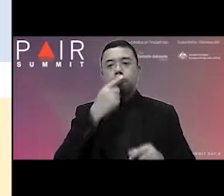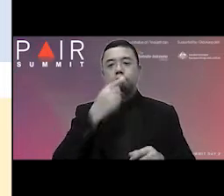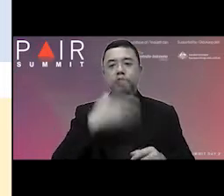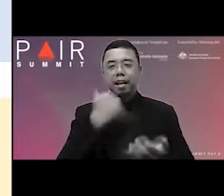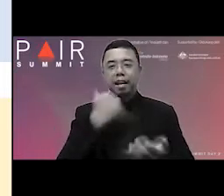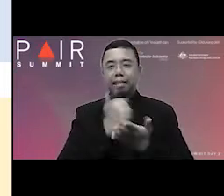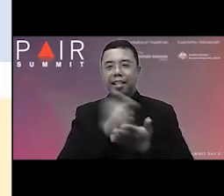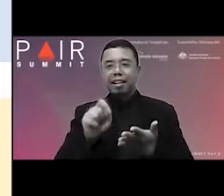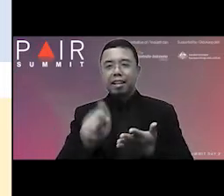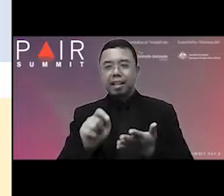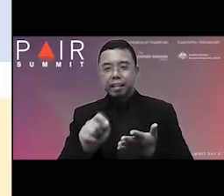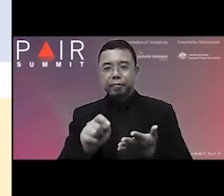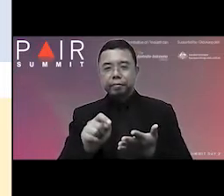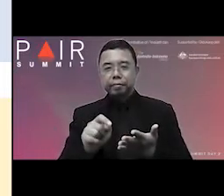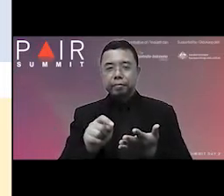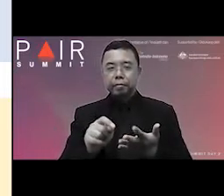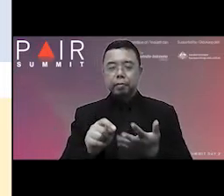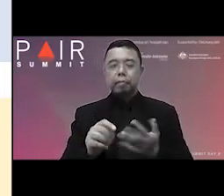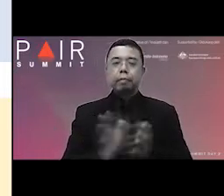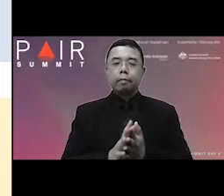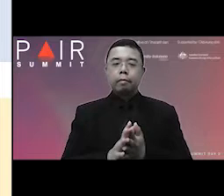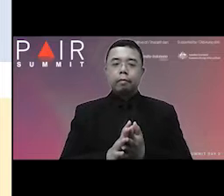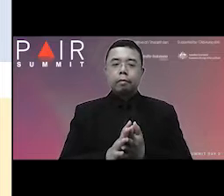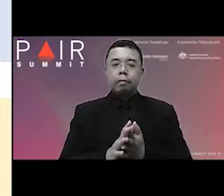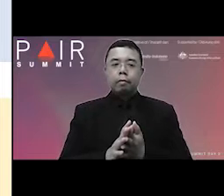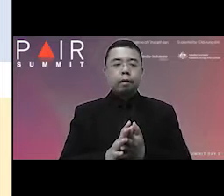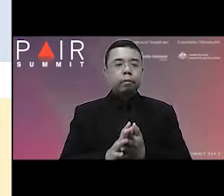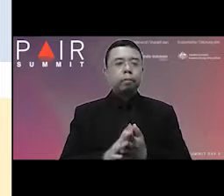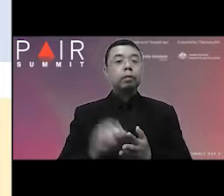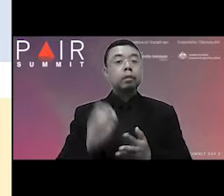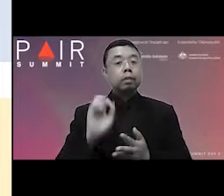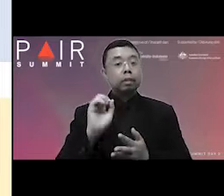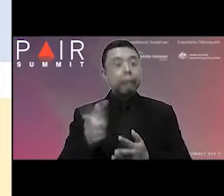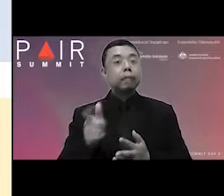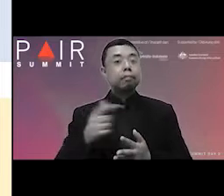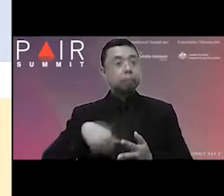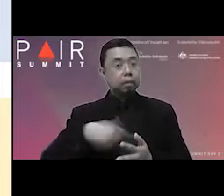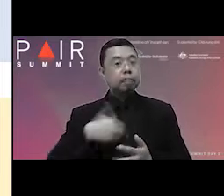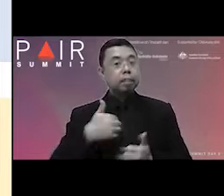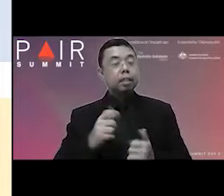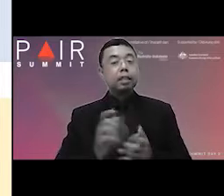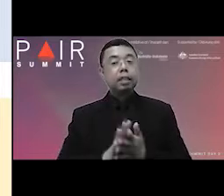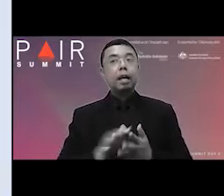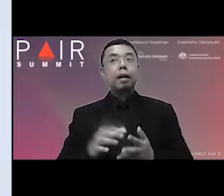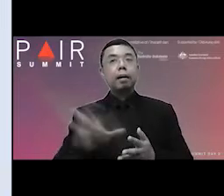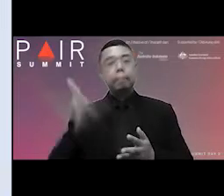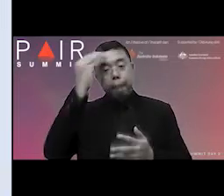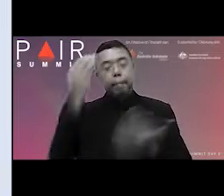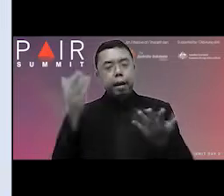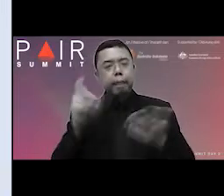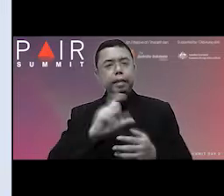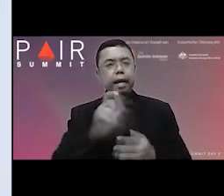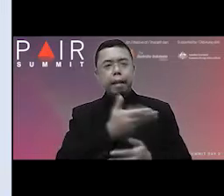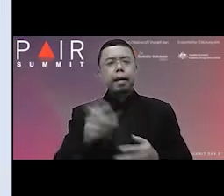sort of systems we used and how they actually were used to provide response and manage COVID-19